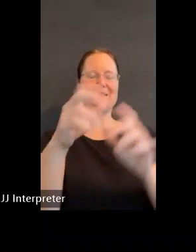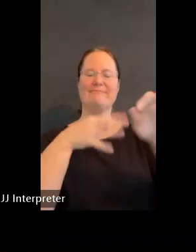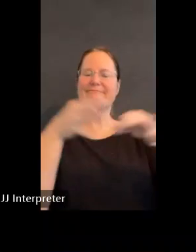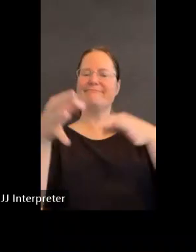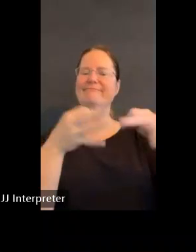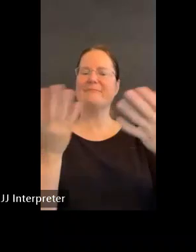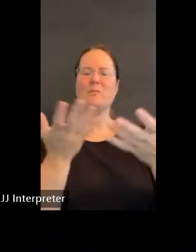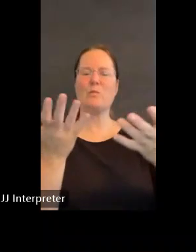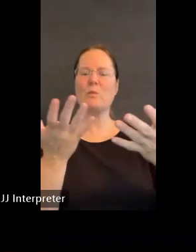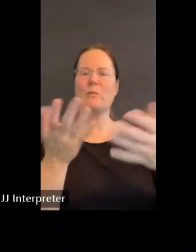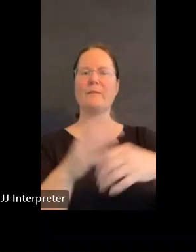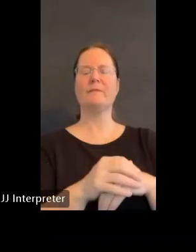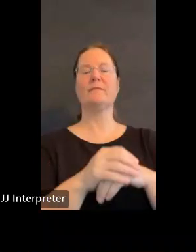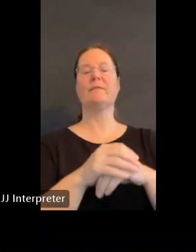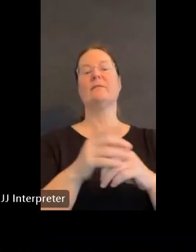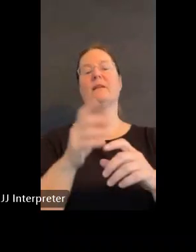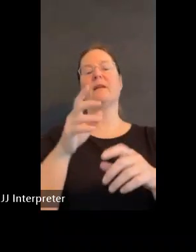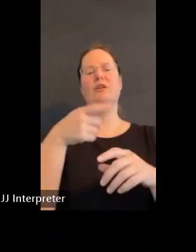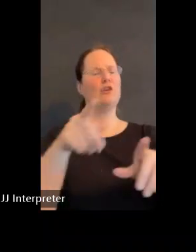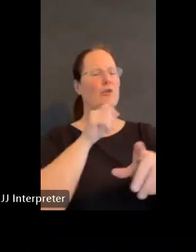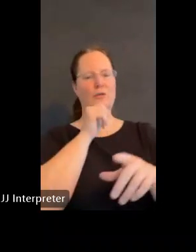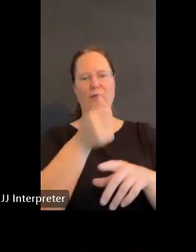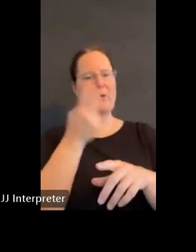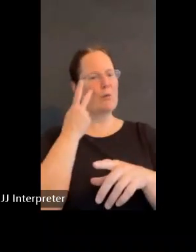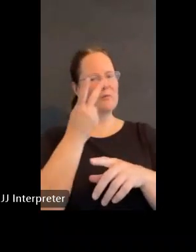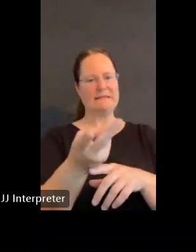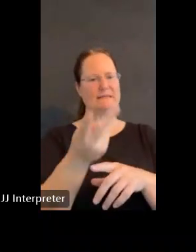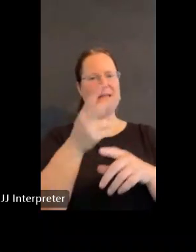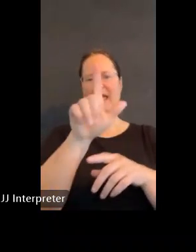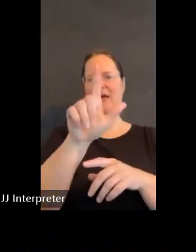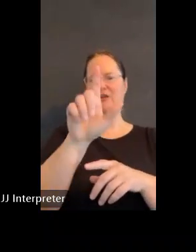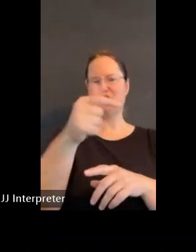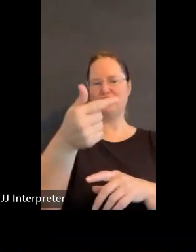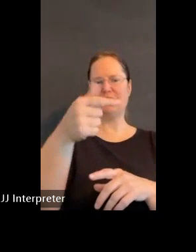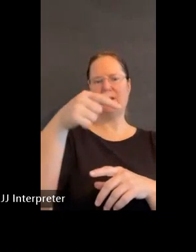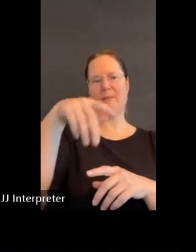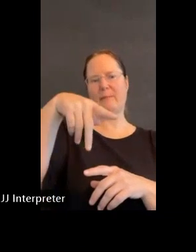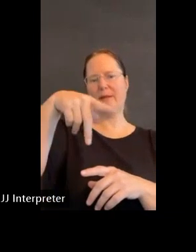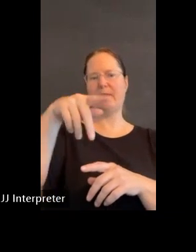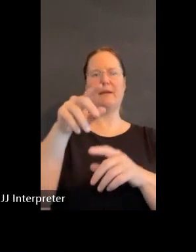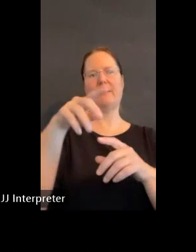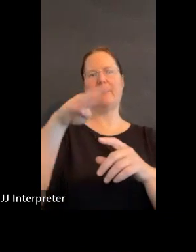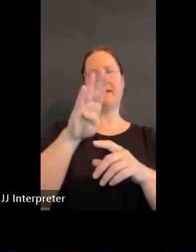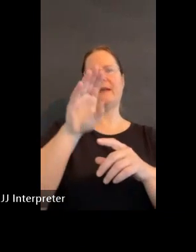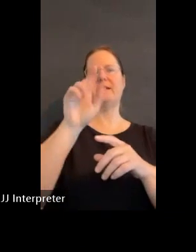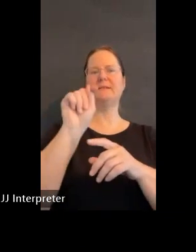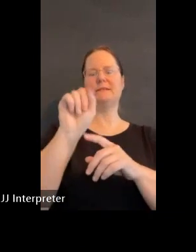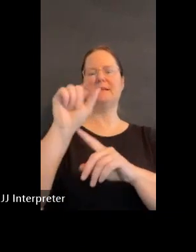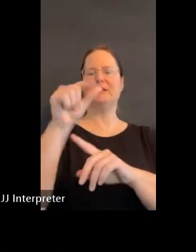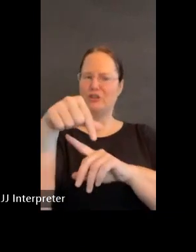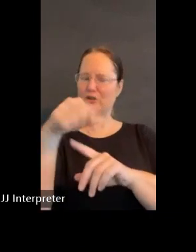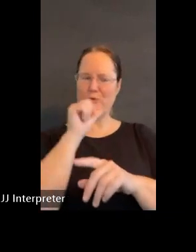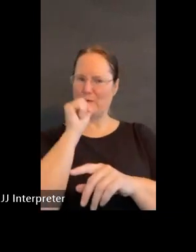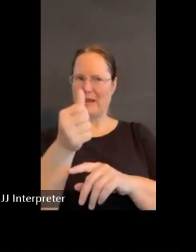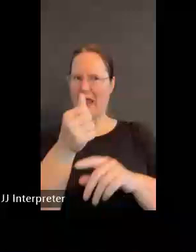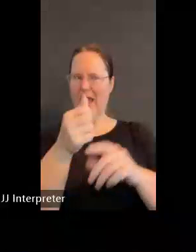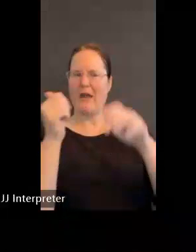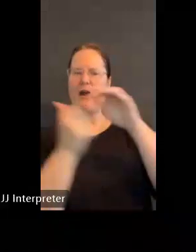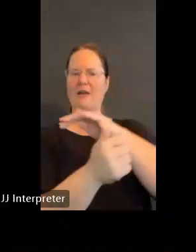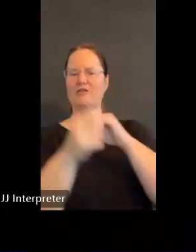sexual orientation, gender identity, LGBTQ as a specific protected class under the federal or the state level, we